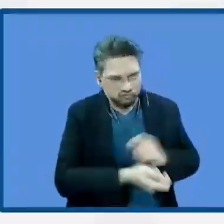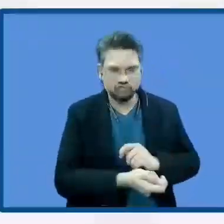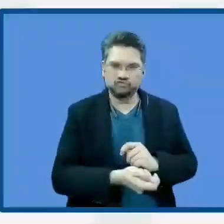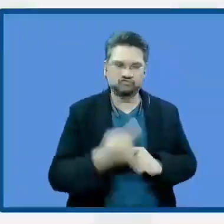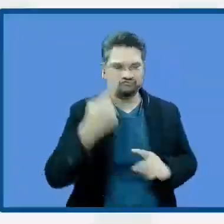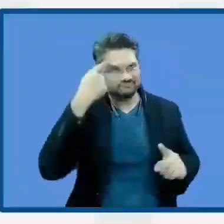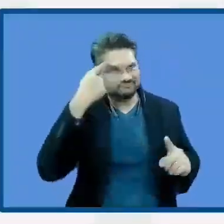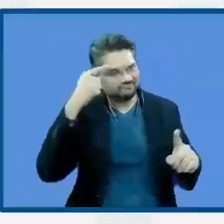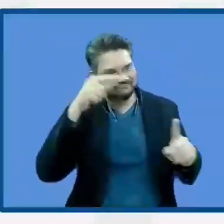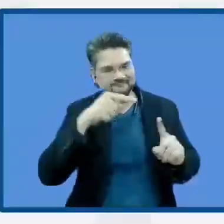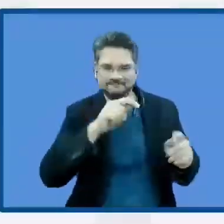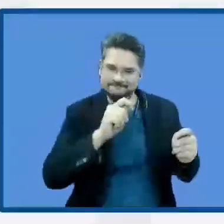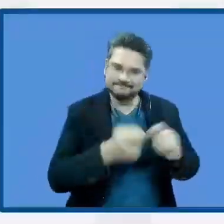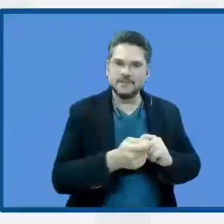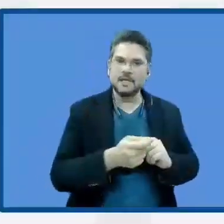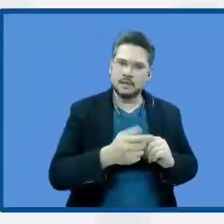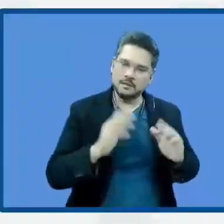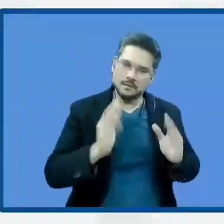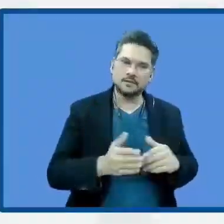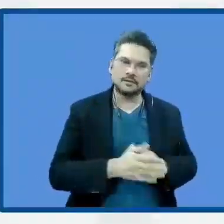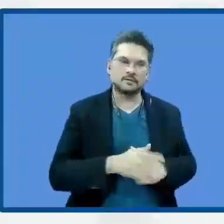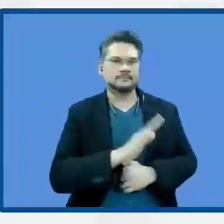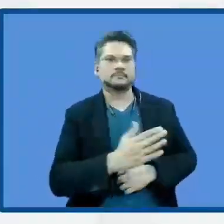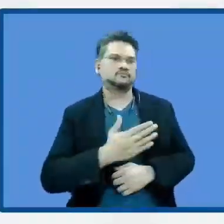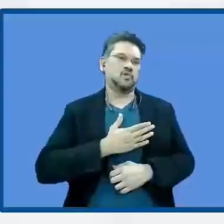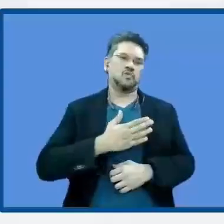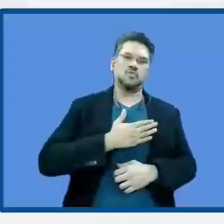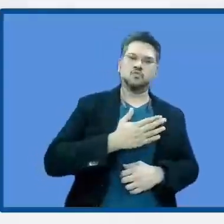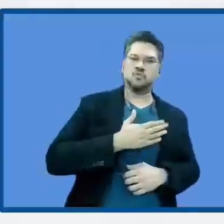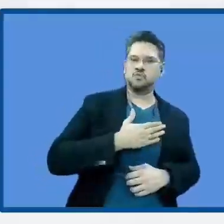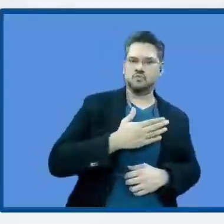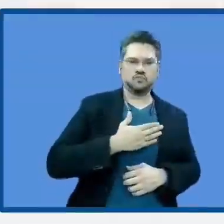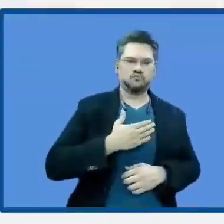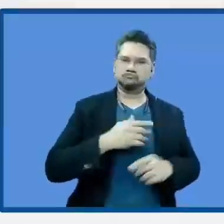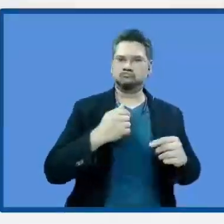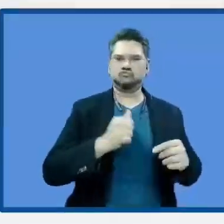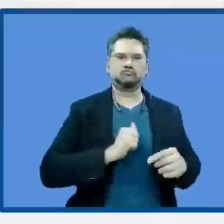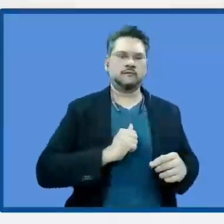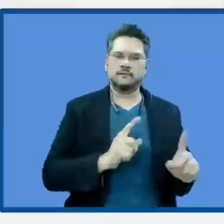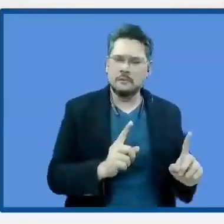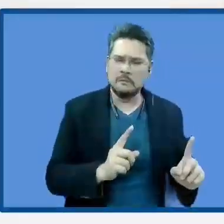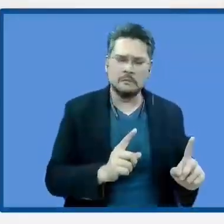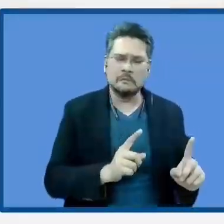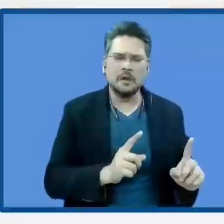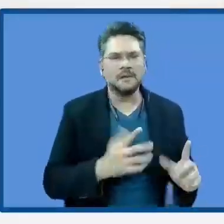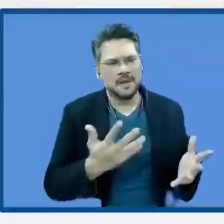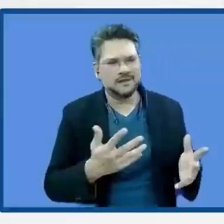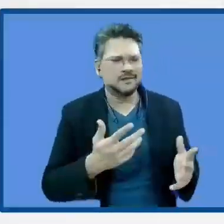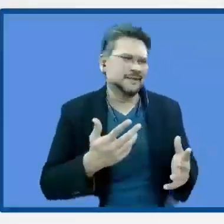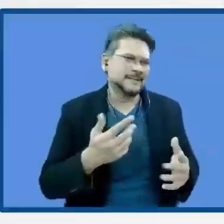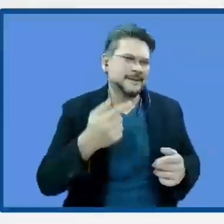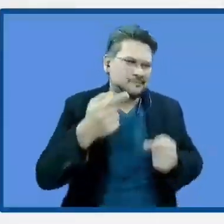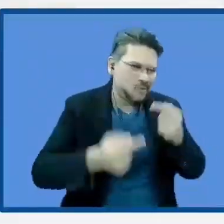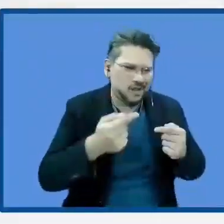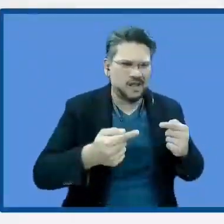are not going to do only their own will, but sometimes we don't speak about political wills, but we also